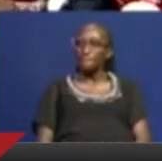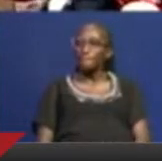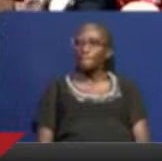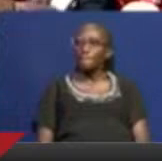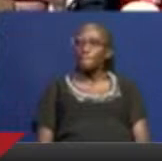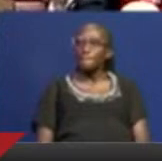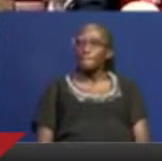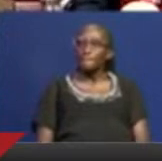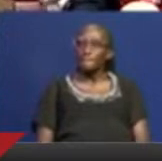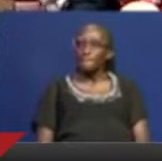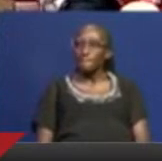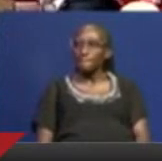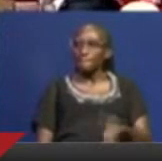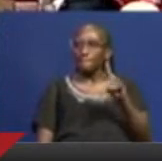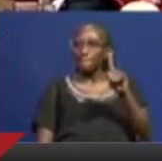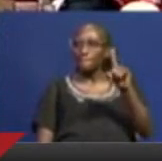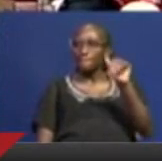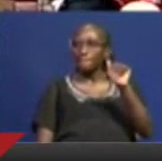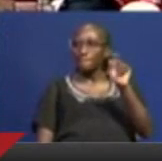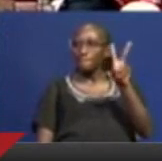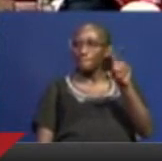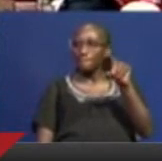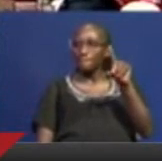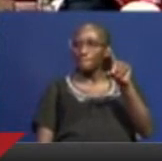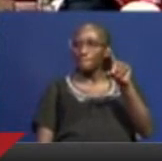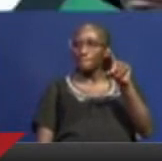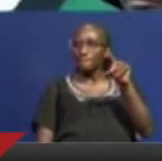Kitui Rural David Mwali Kamboni.